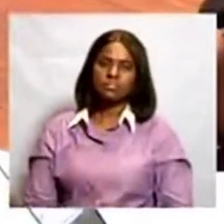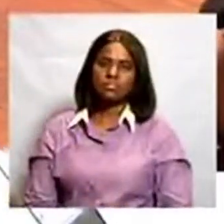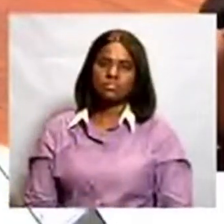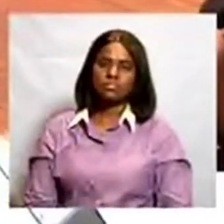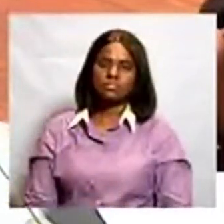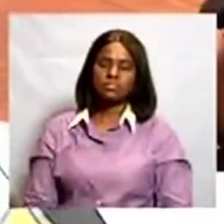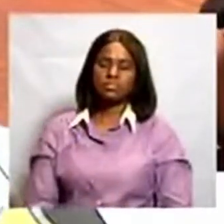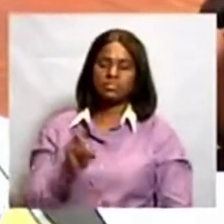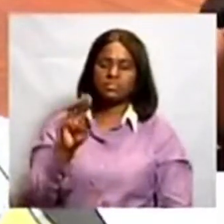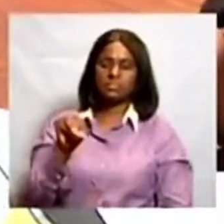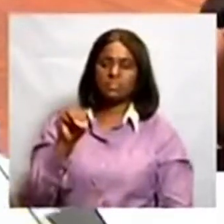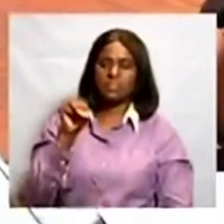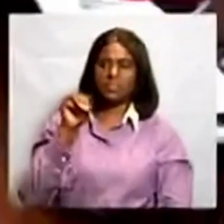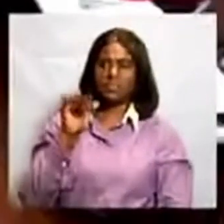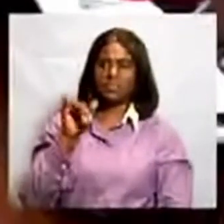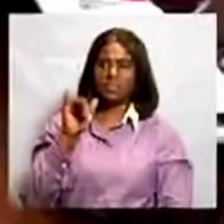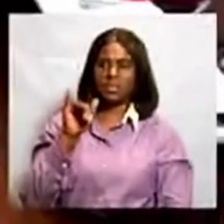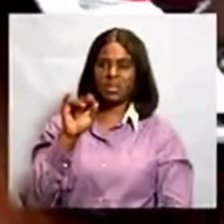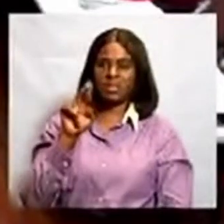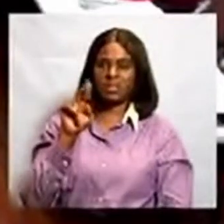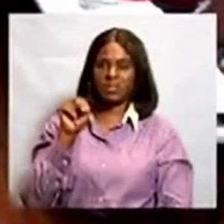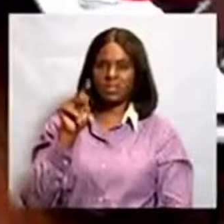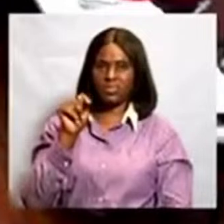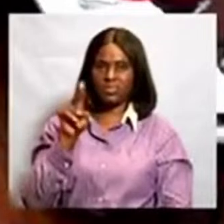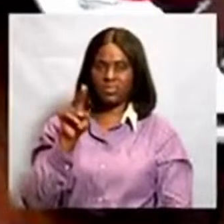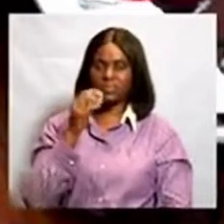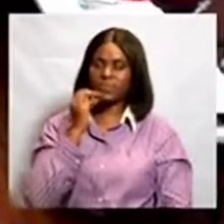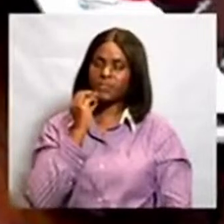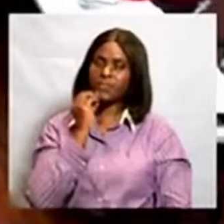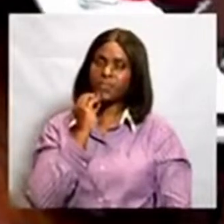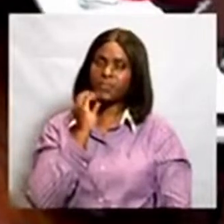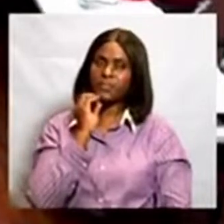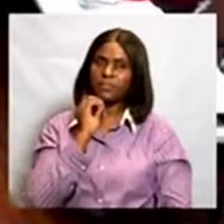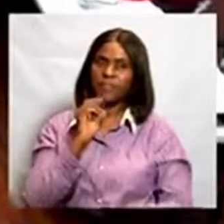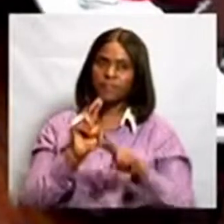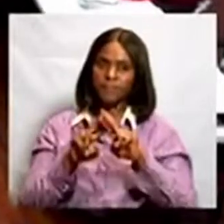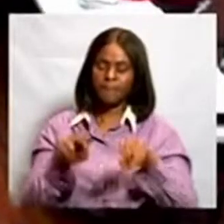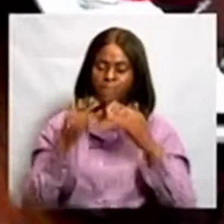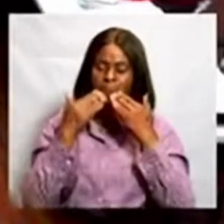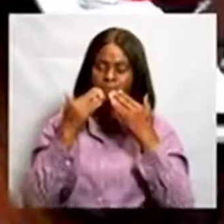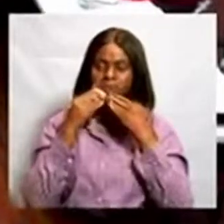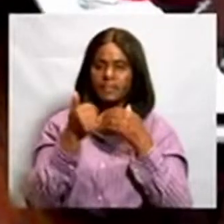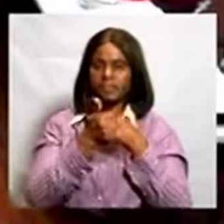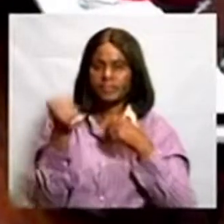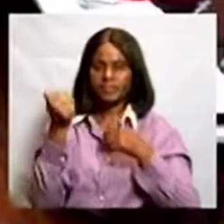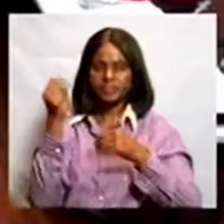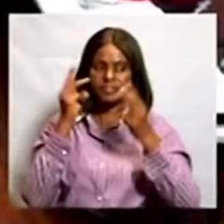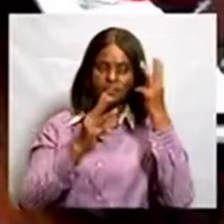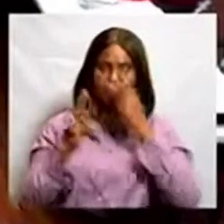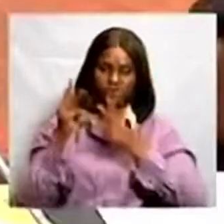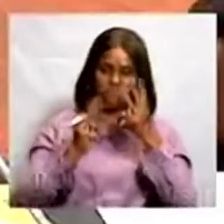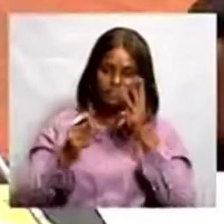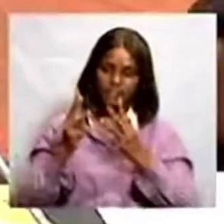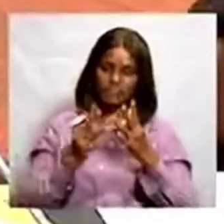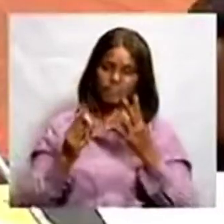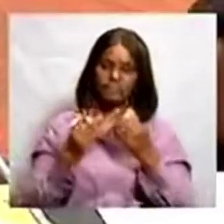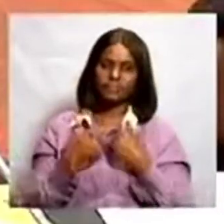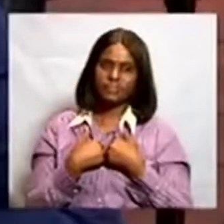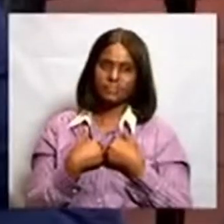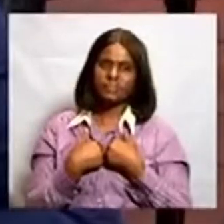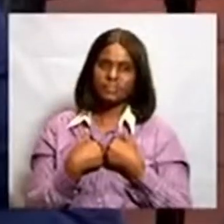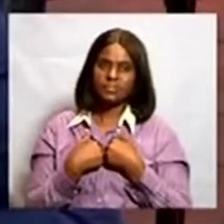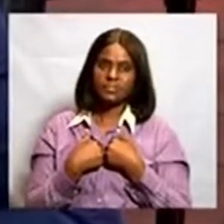Honorable Mutu. Thank you, Honorable Chairperson. Another concern is on the